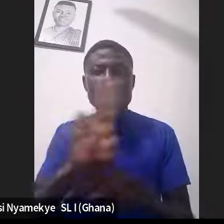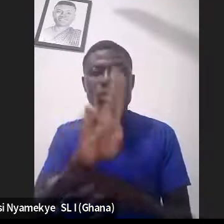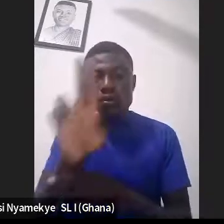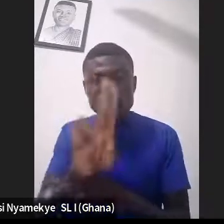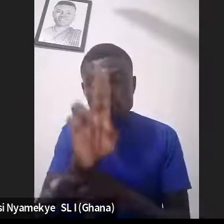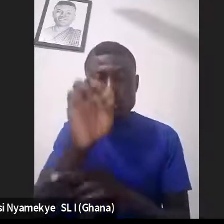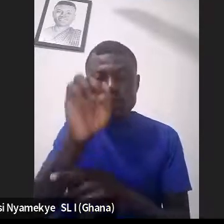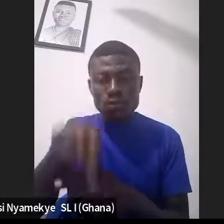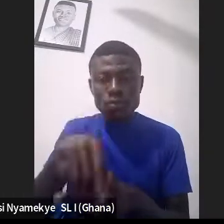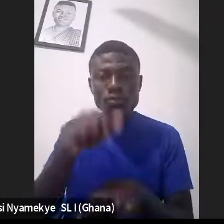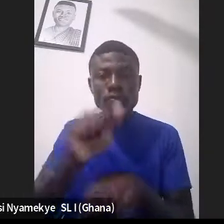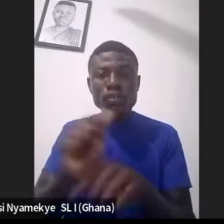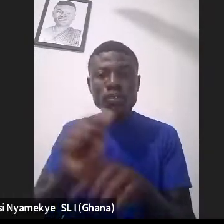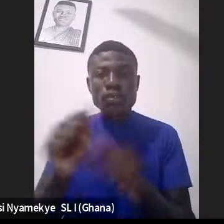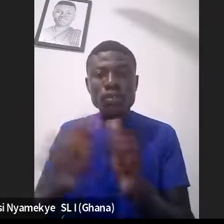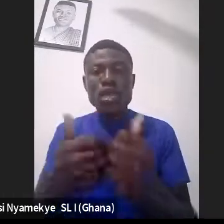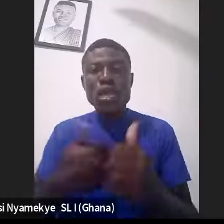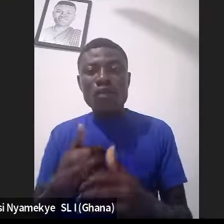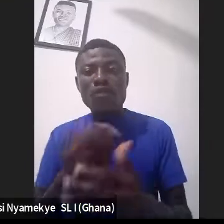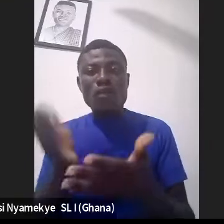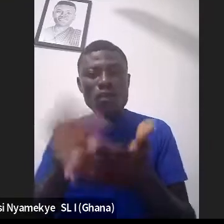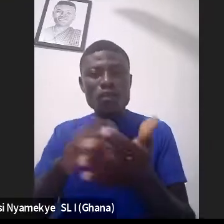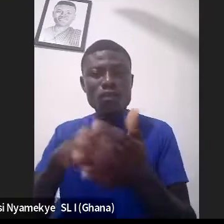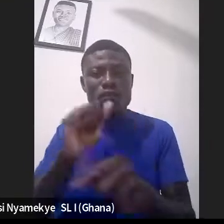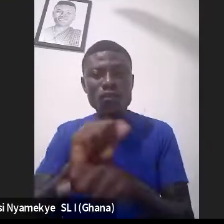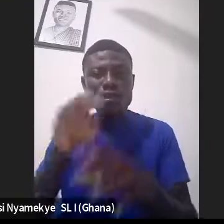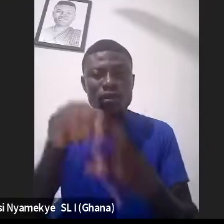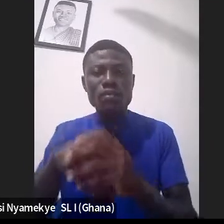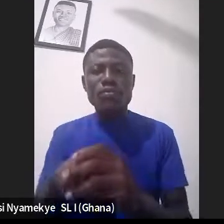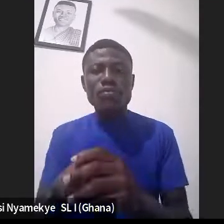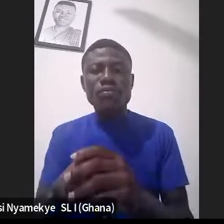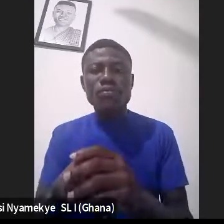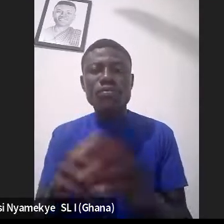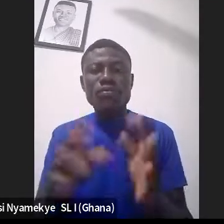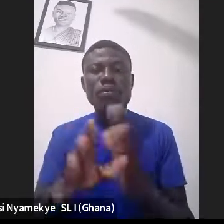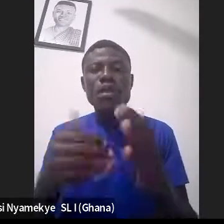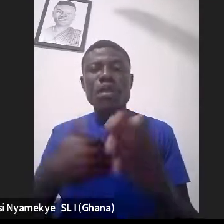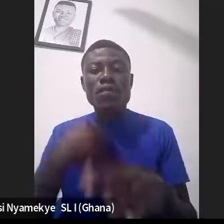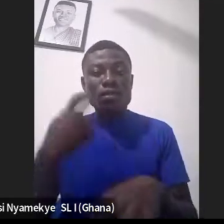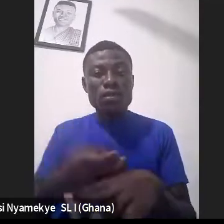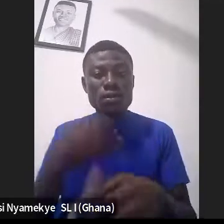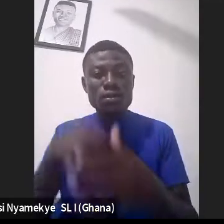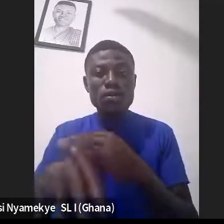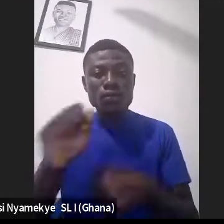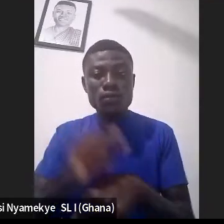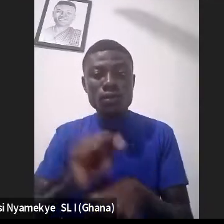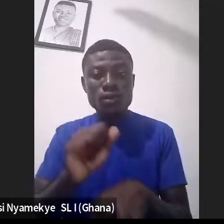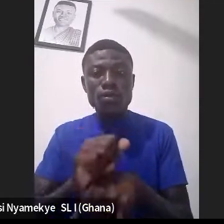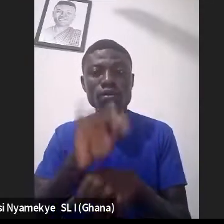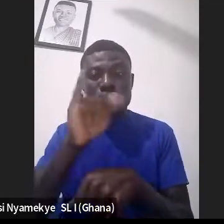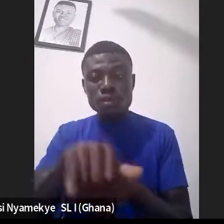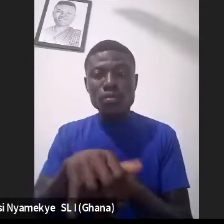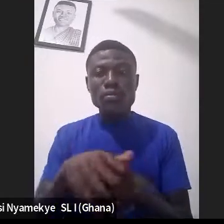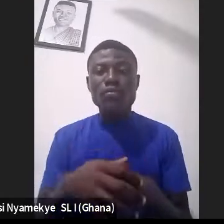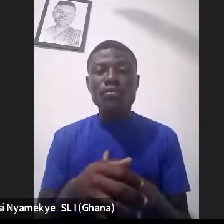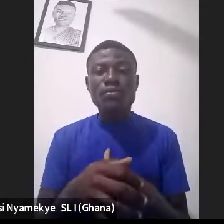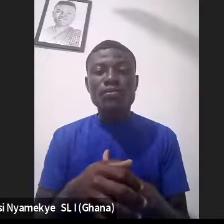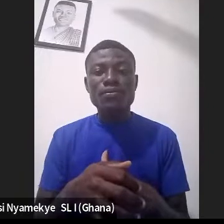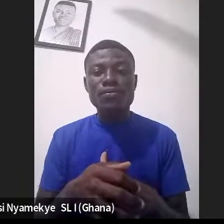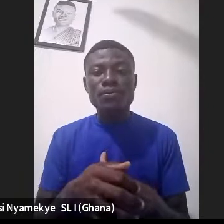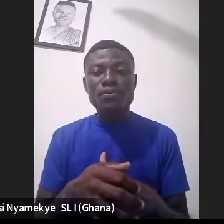of hand in hand often, because they're having difficulty with the reading, so they often have difficulty with spelling as